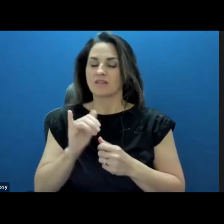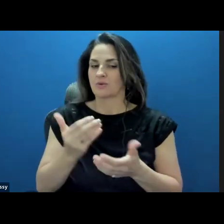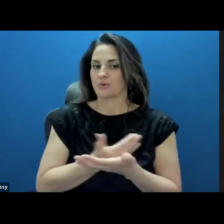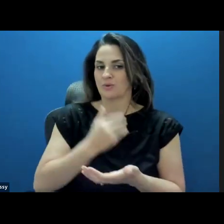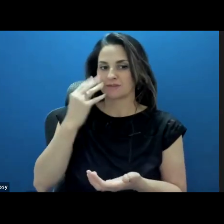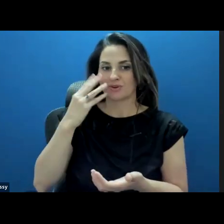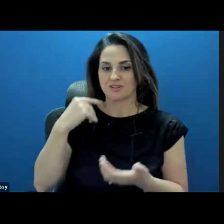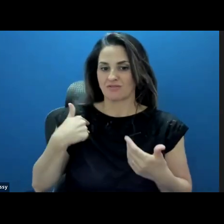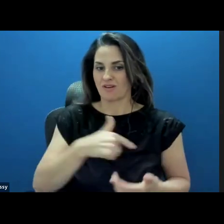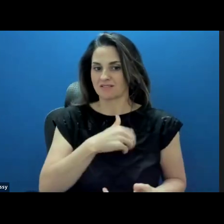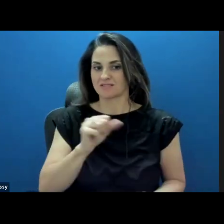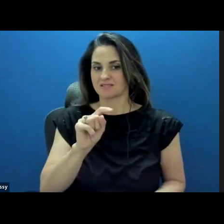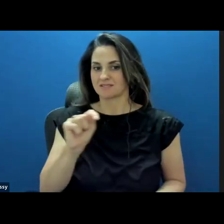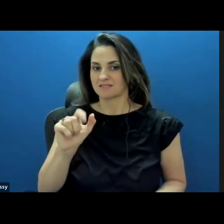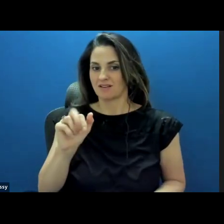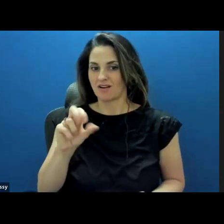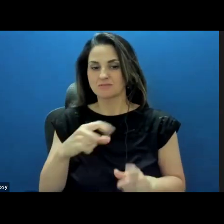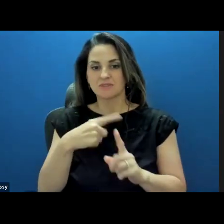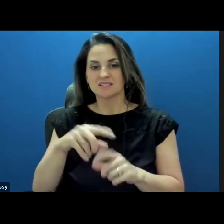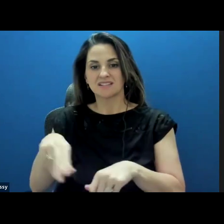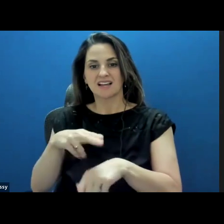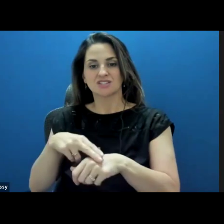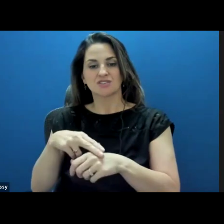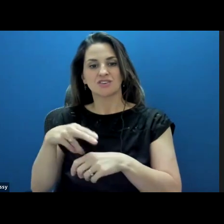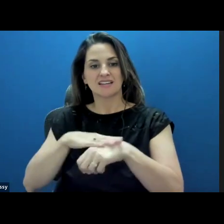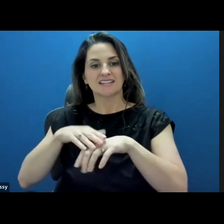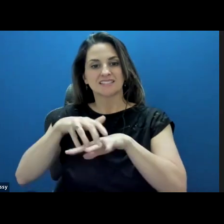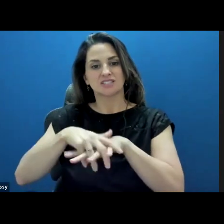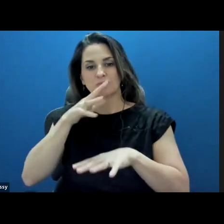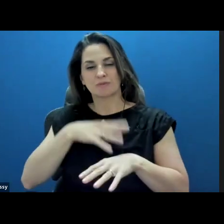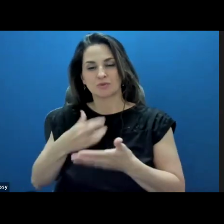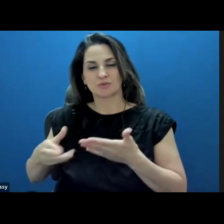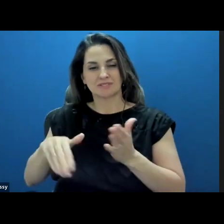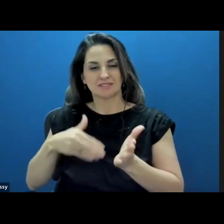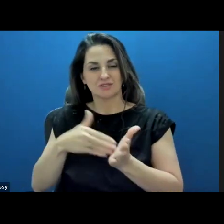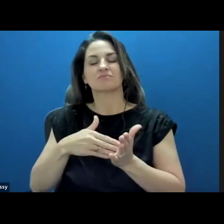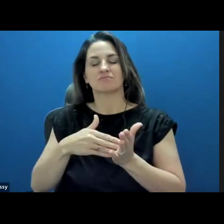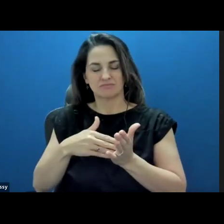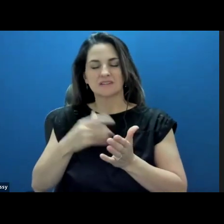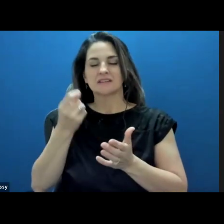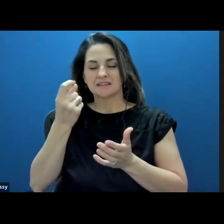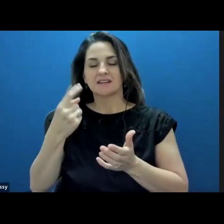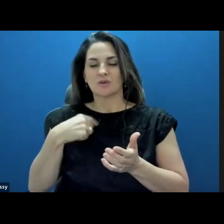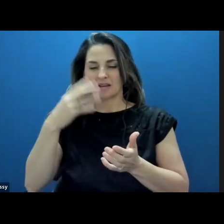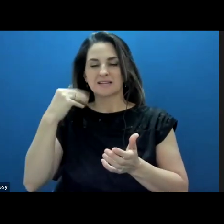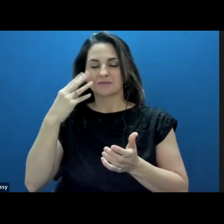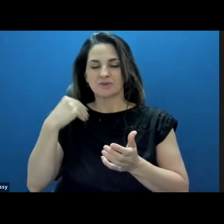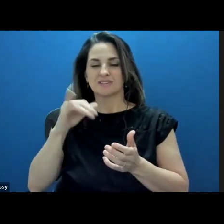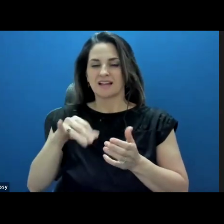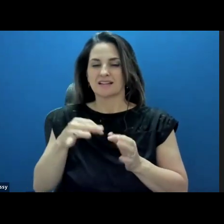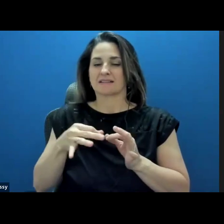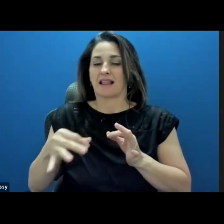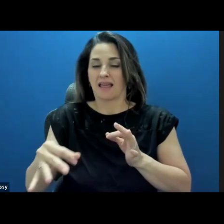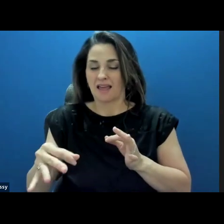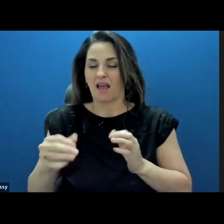experience for STARS and for the National Indigenous Women's Resource Center. So we did experience a delay in a